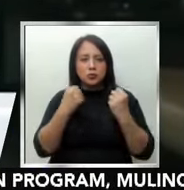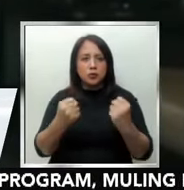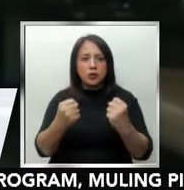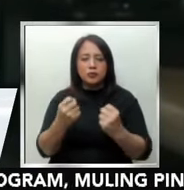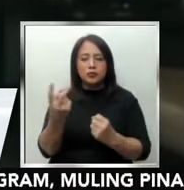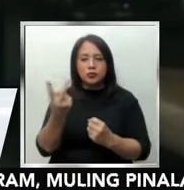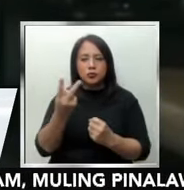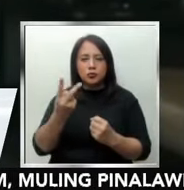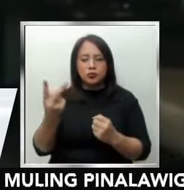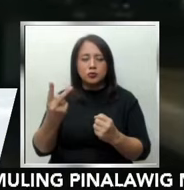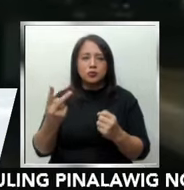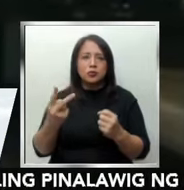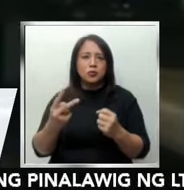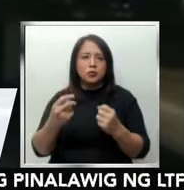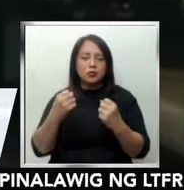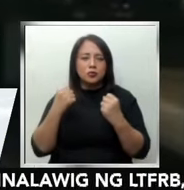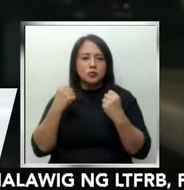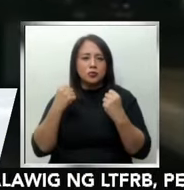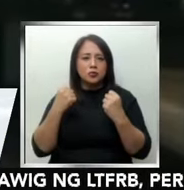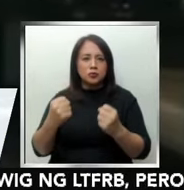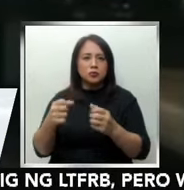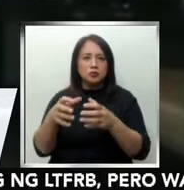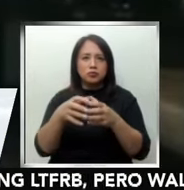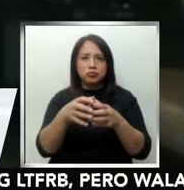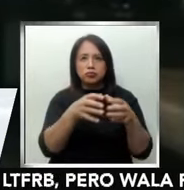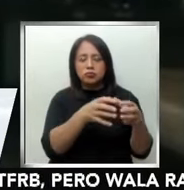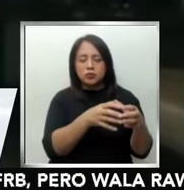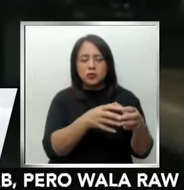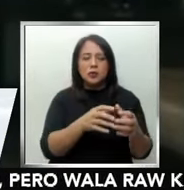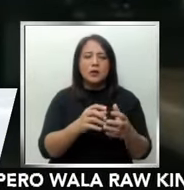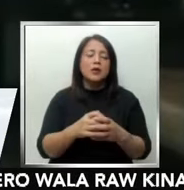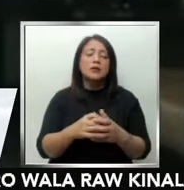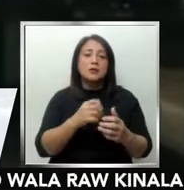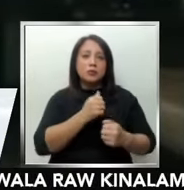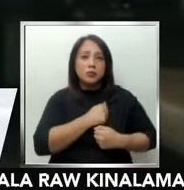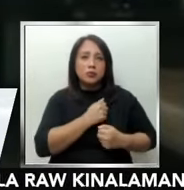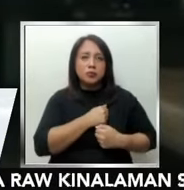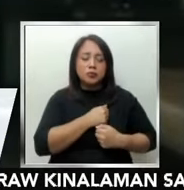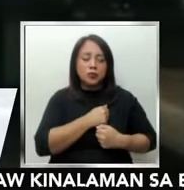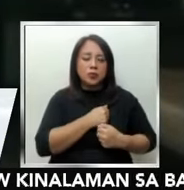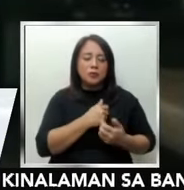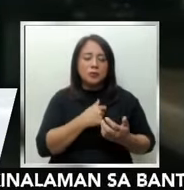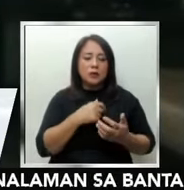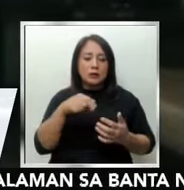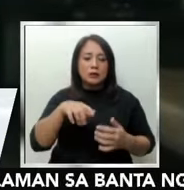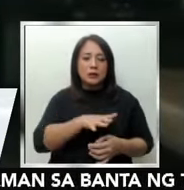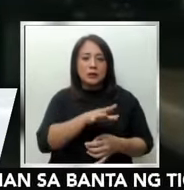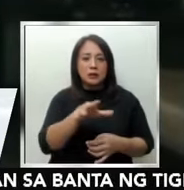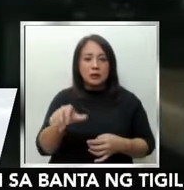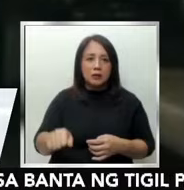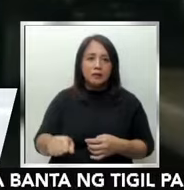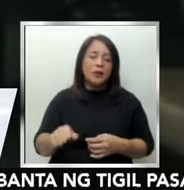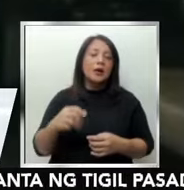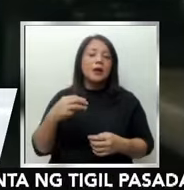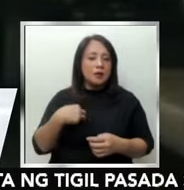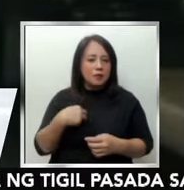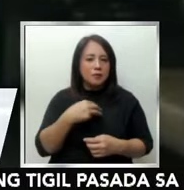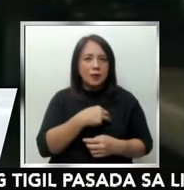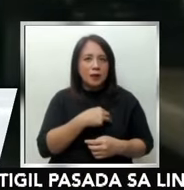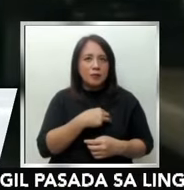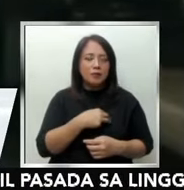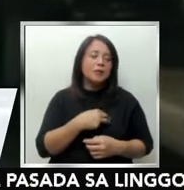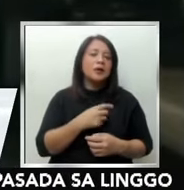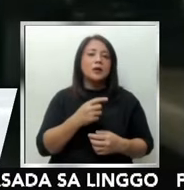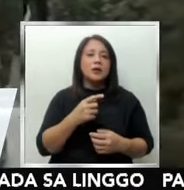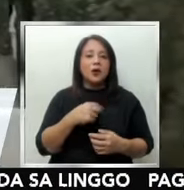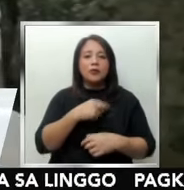superpowers the only military forces We want in Cagayan are members of the armed forces